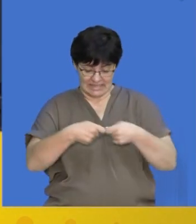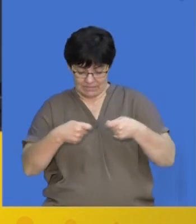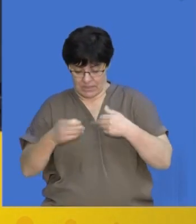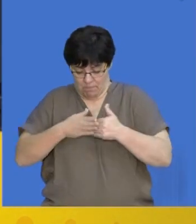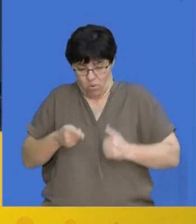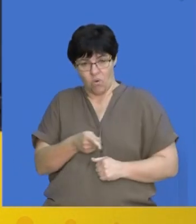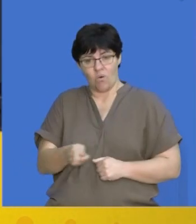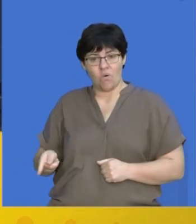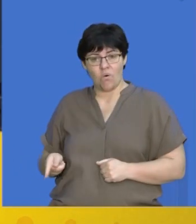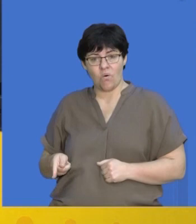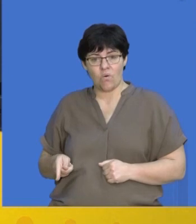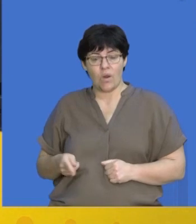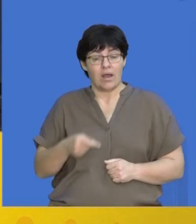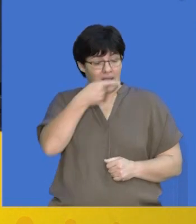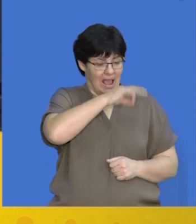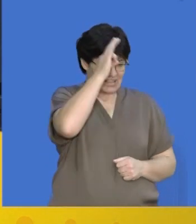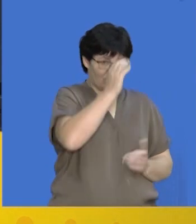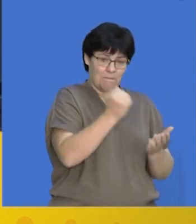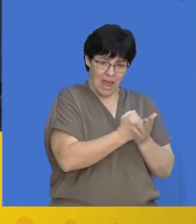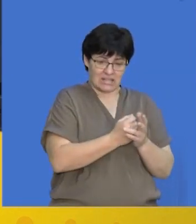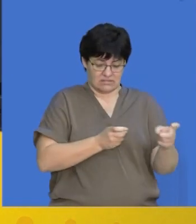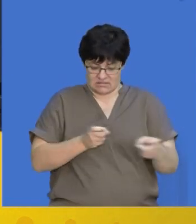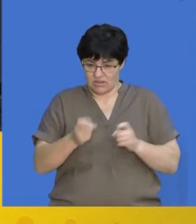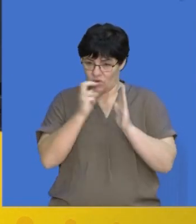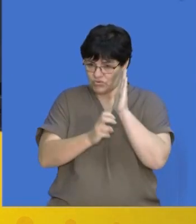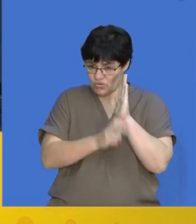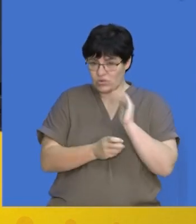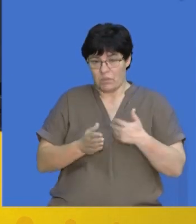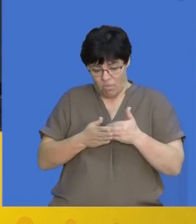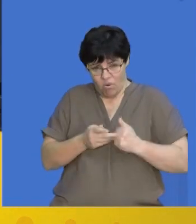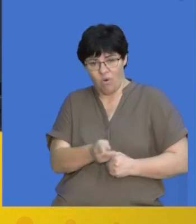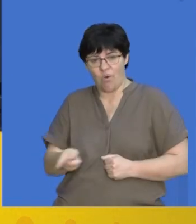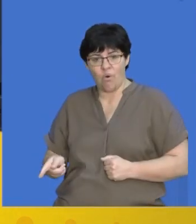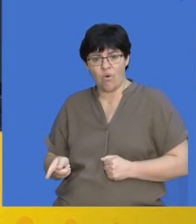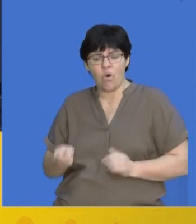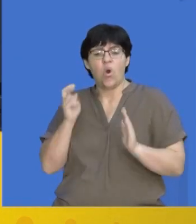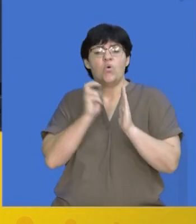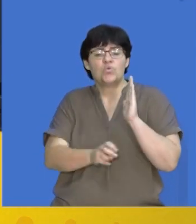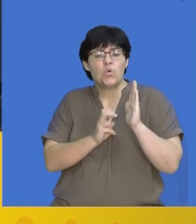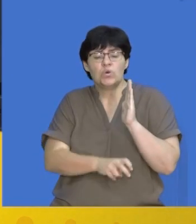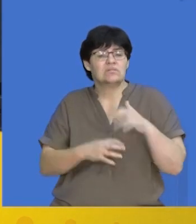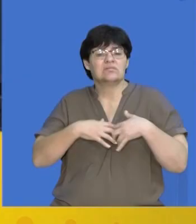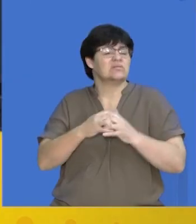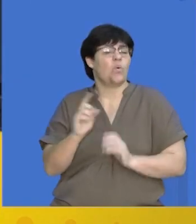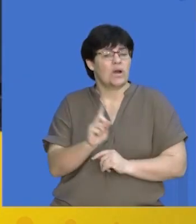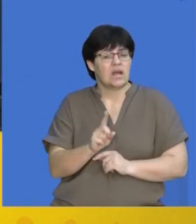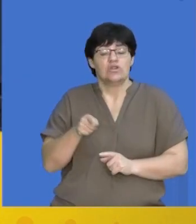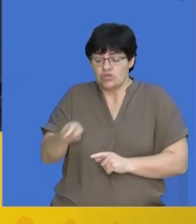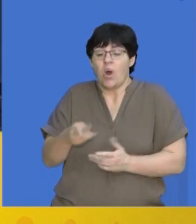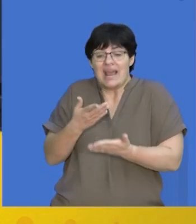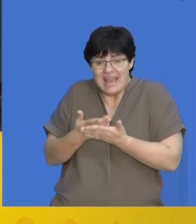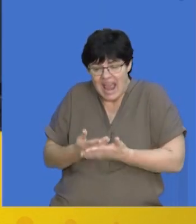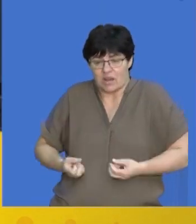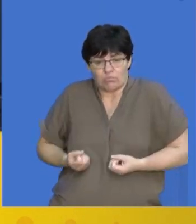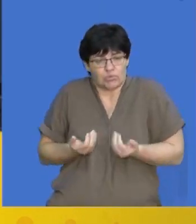more regulations. But those regulations must be designed to enable farmers to produce food for the